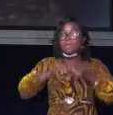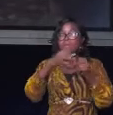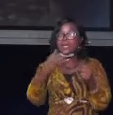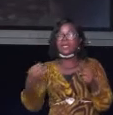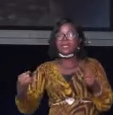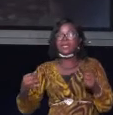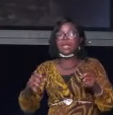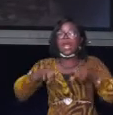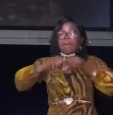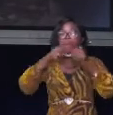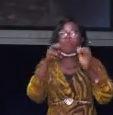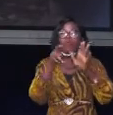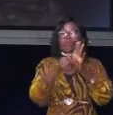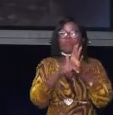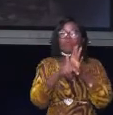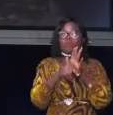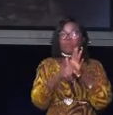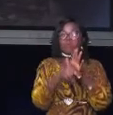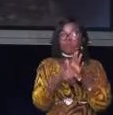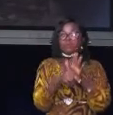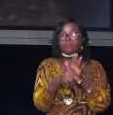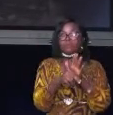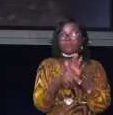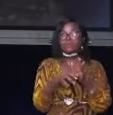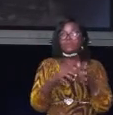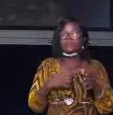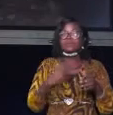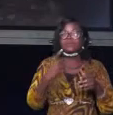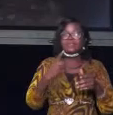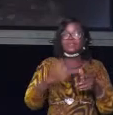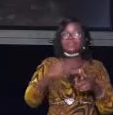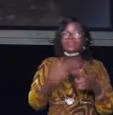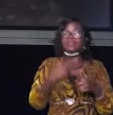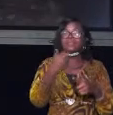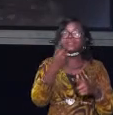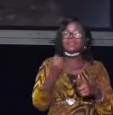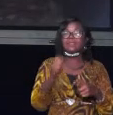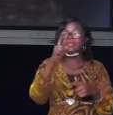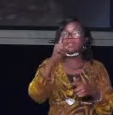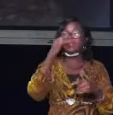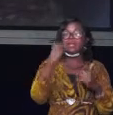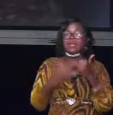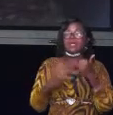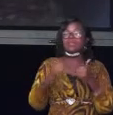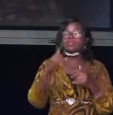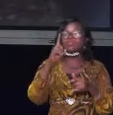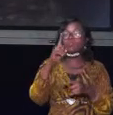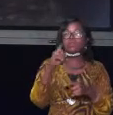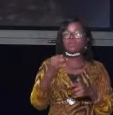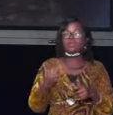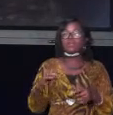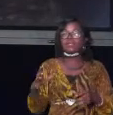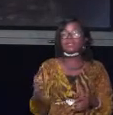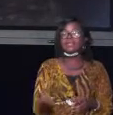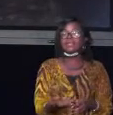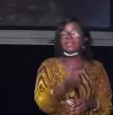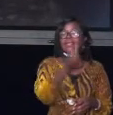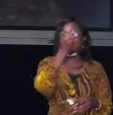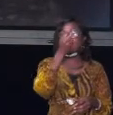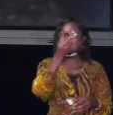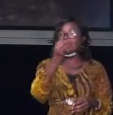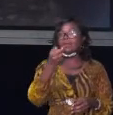as breaking and broken. Then the last one, take and took. They